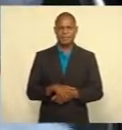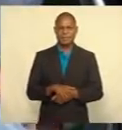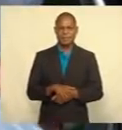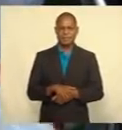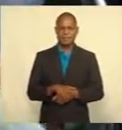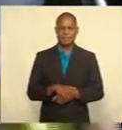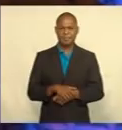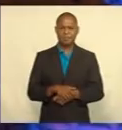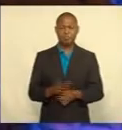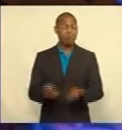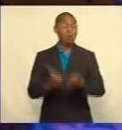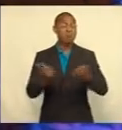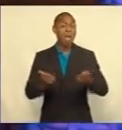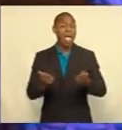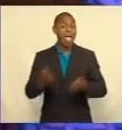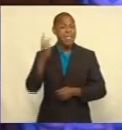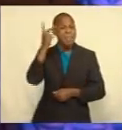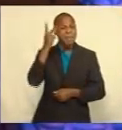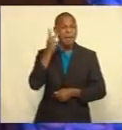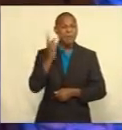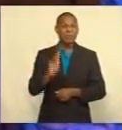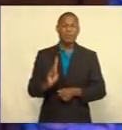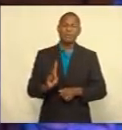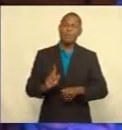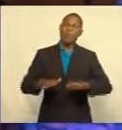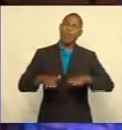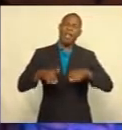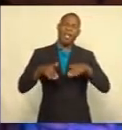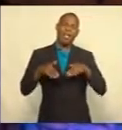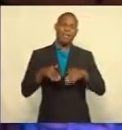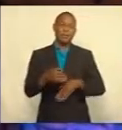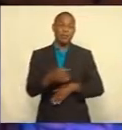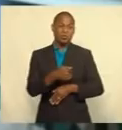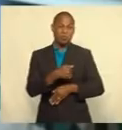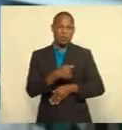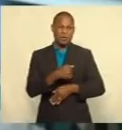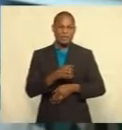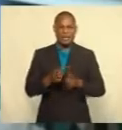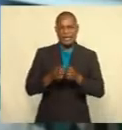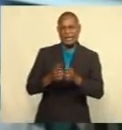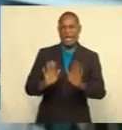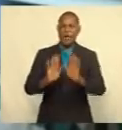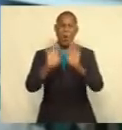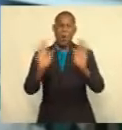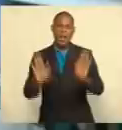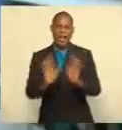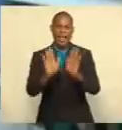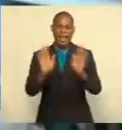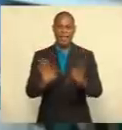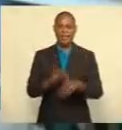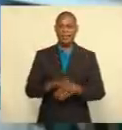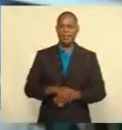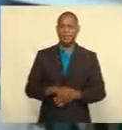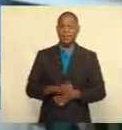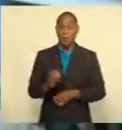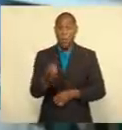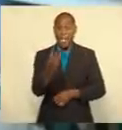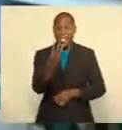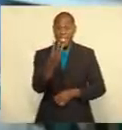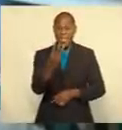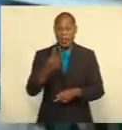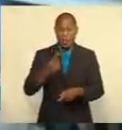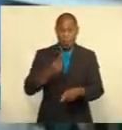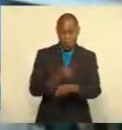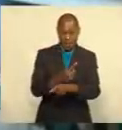Many parents had a relaxed morning as the school holiday began today. As a parent, 3 weeks, it's quite a handful for me because I